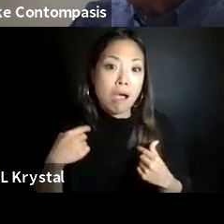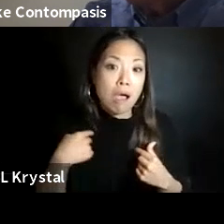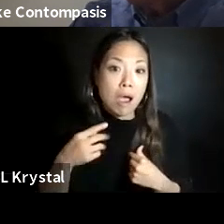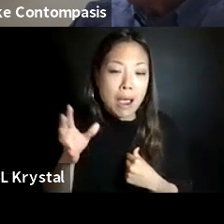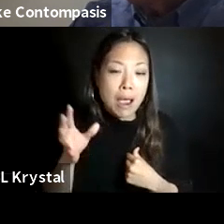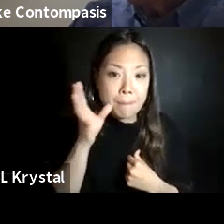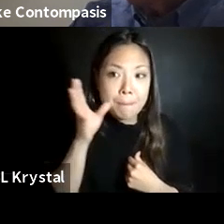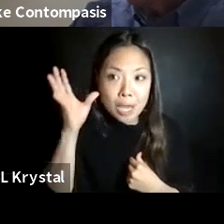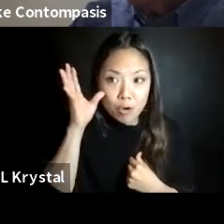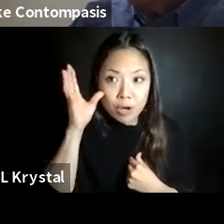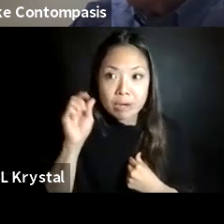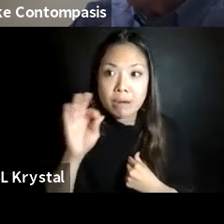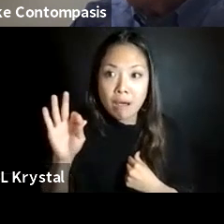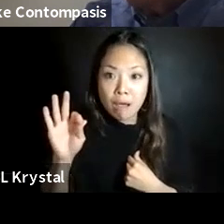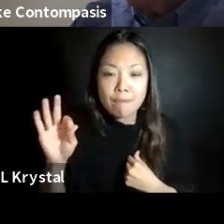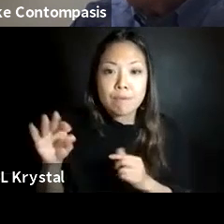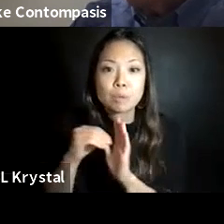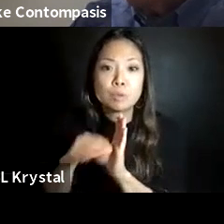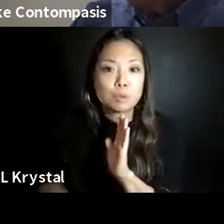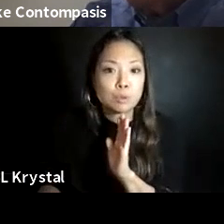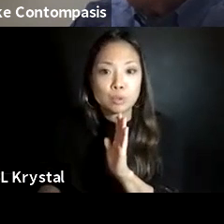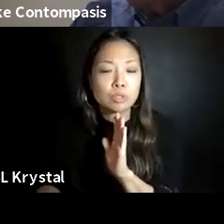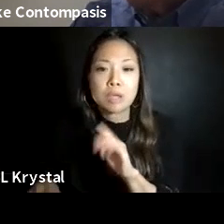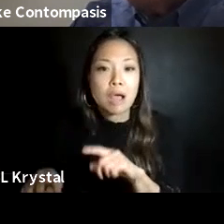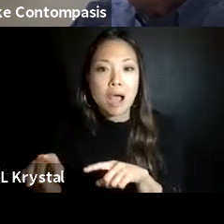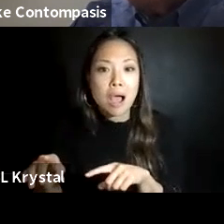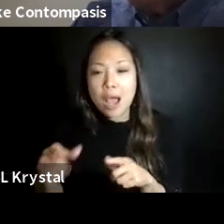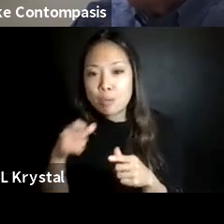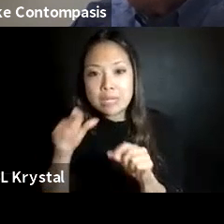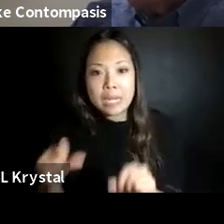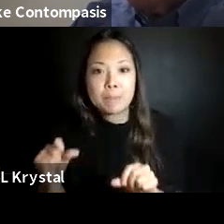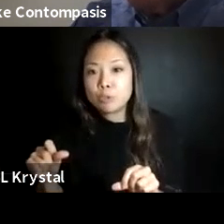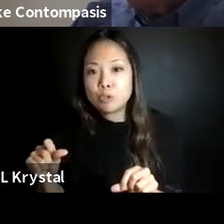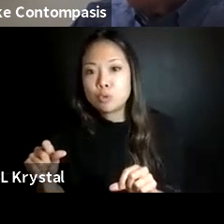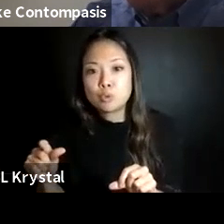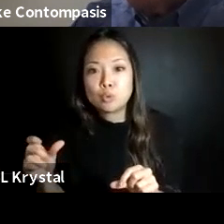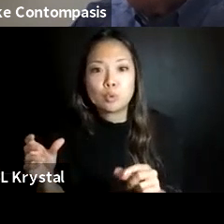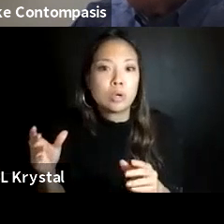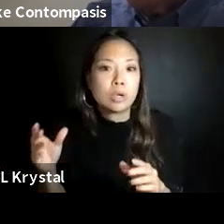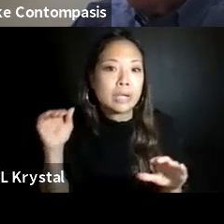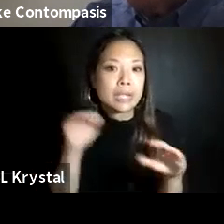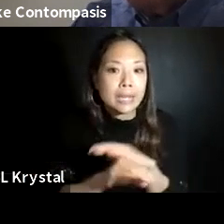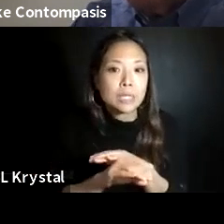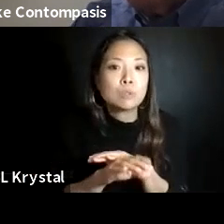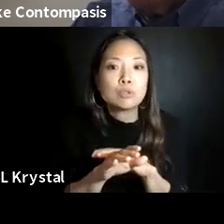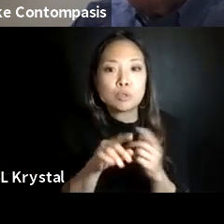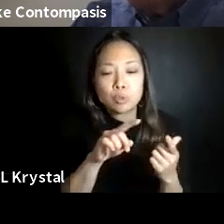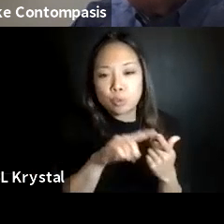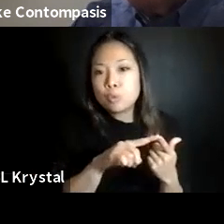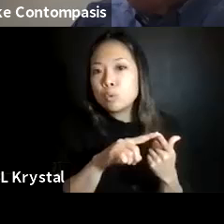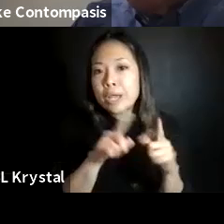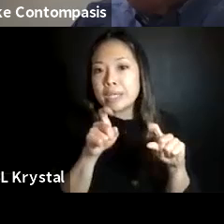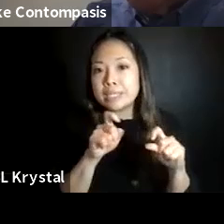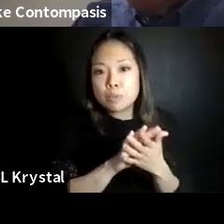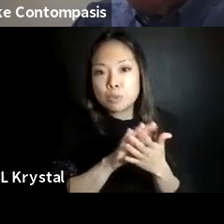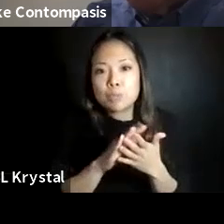student who failed in getting into any of those exam schools, but we are going to move out from Boston to another town. So I'm